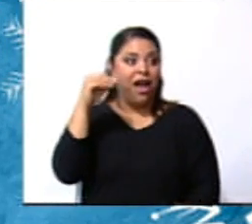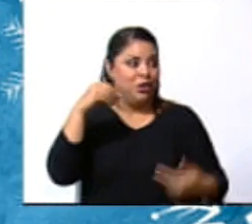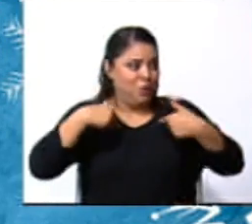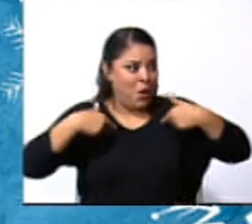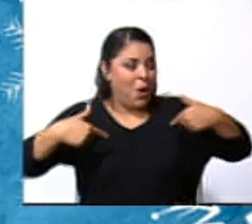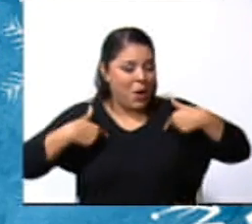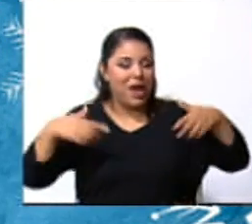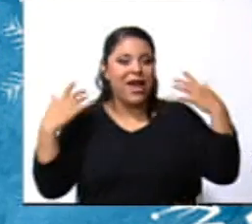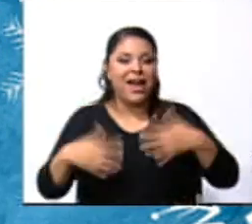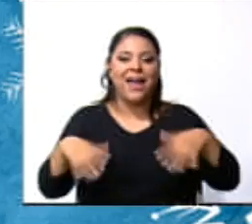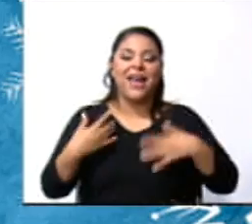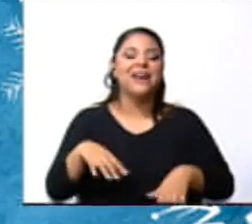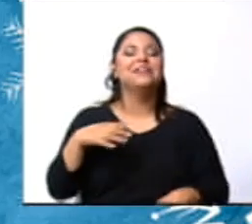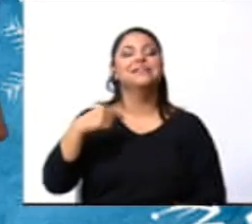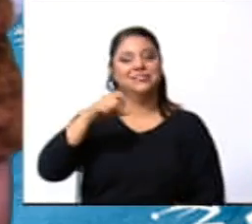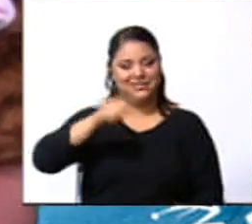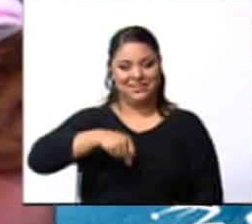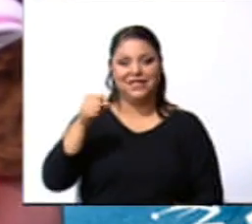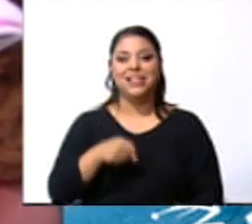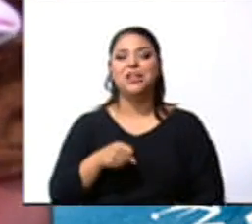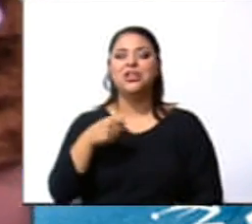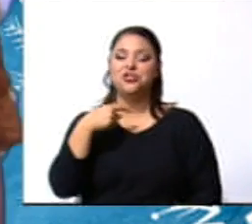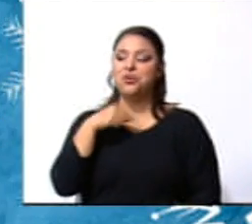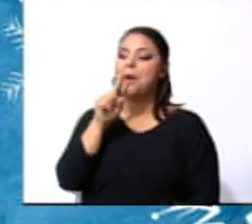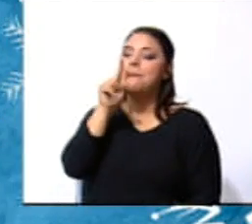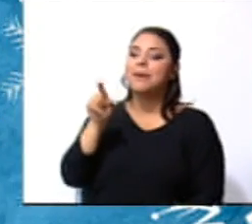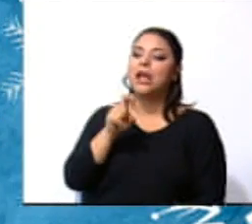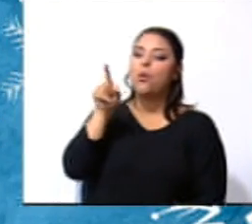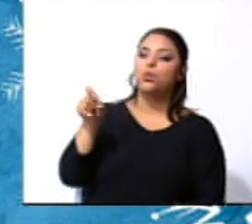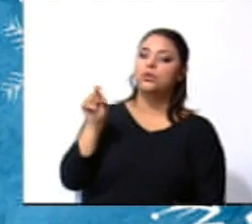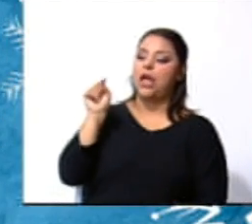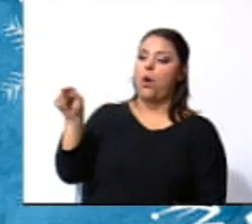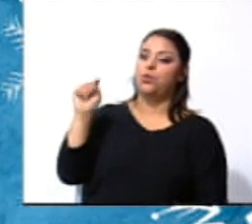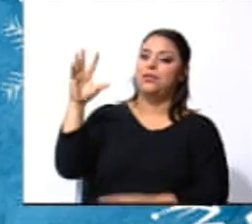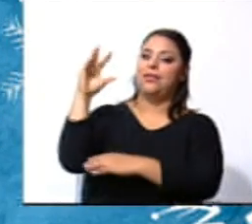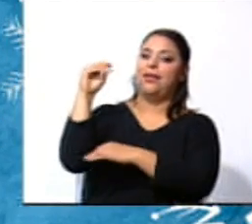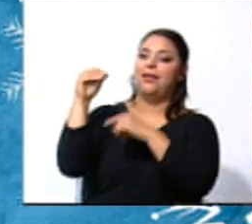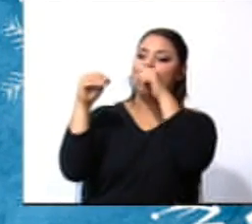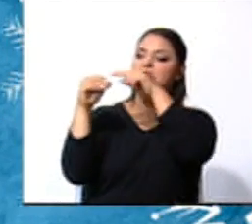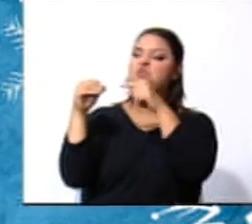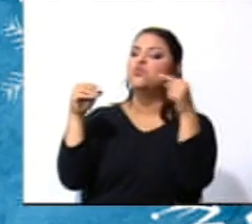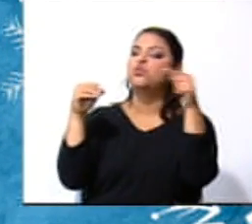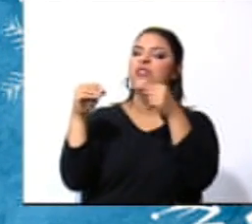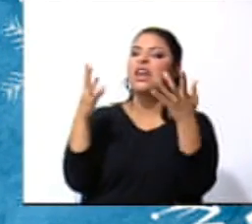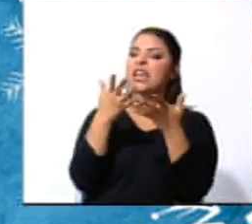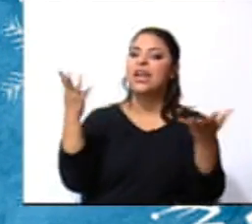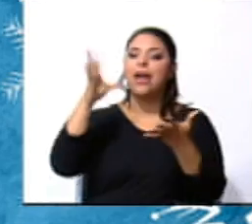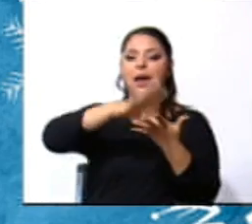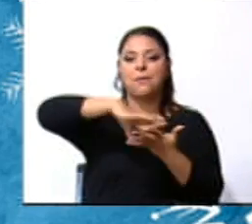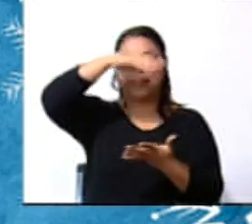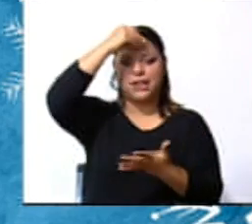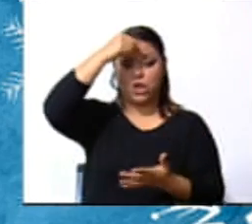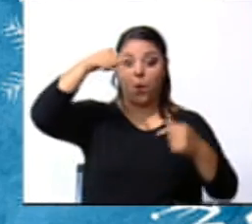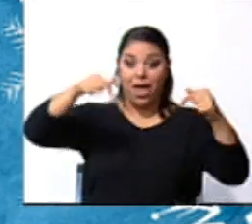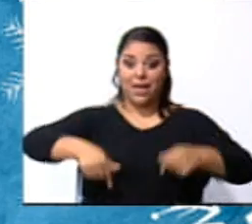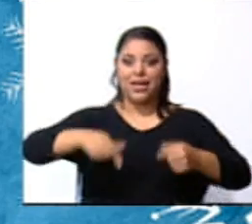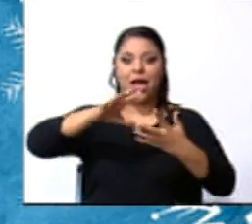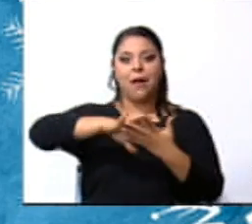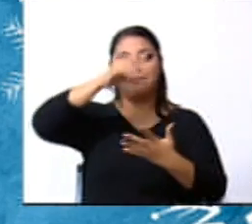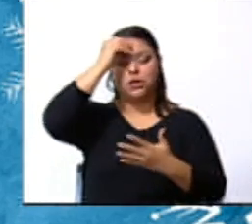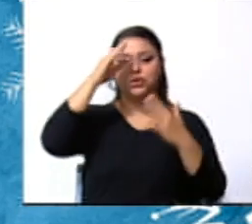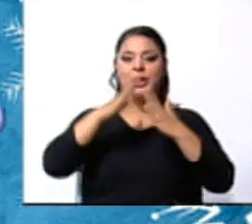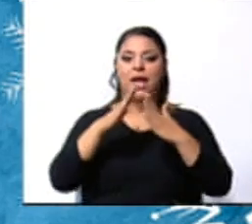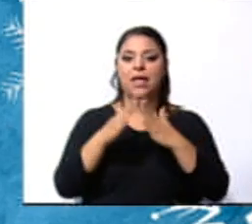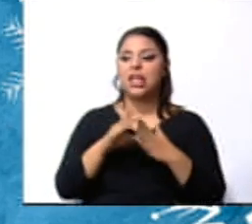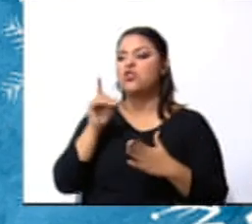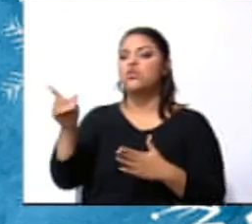Really? Yes, and I have two questions for you. What did you learn at Learning at Home? And what can you